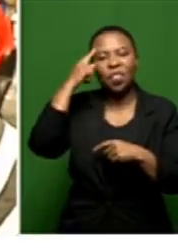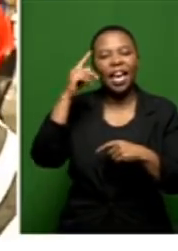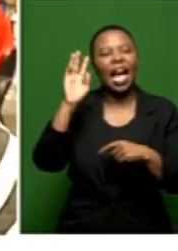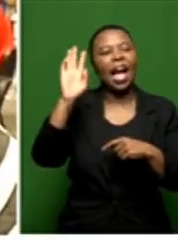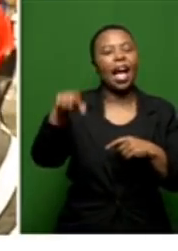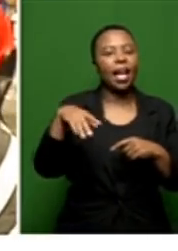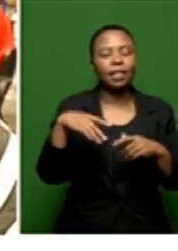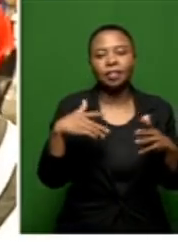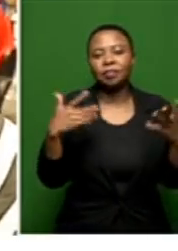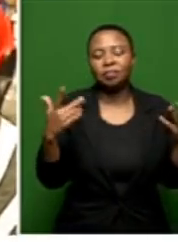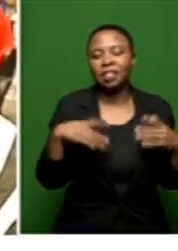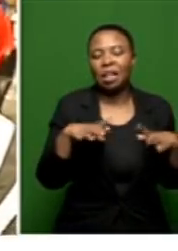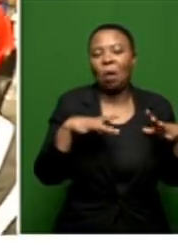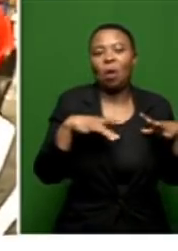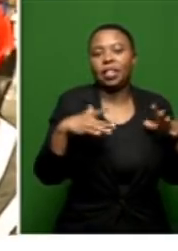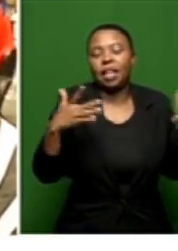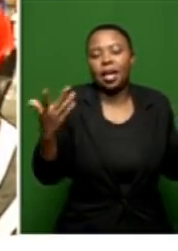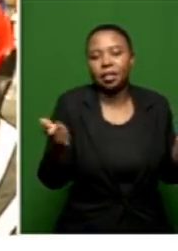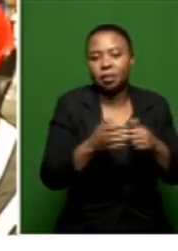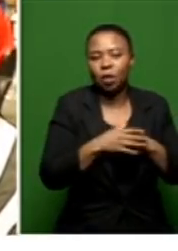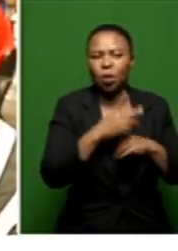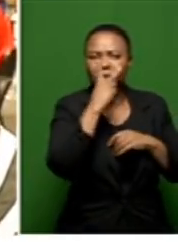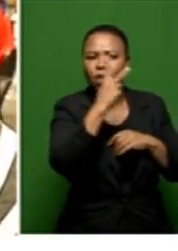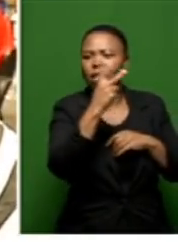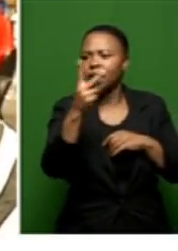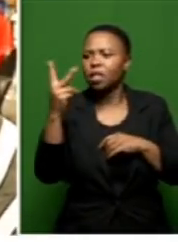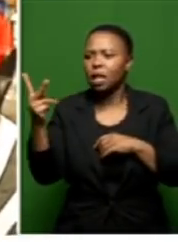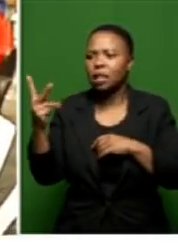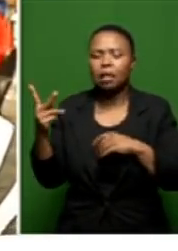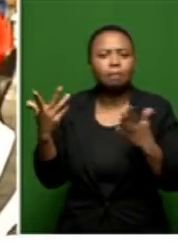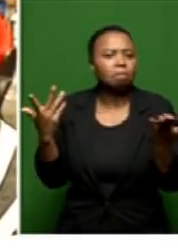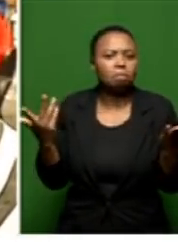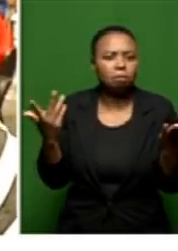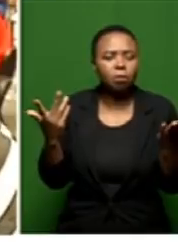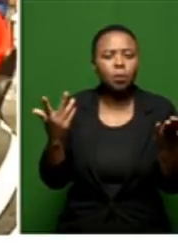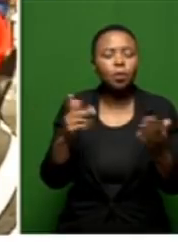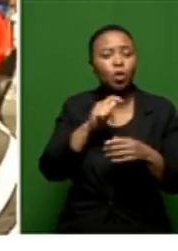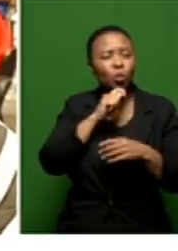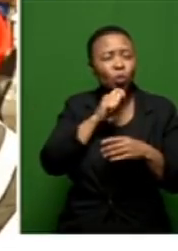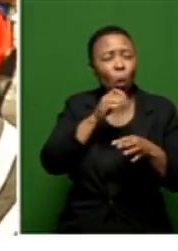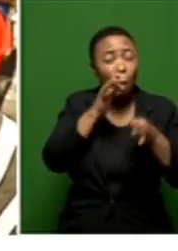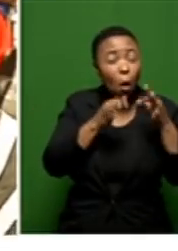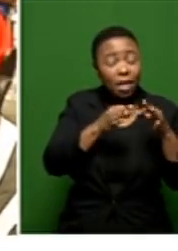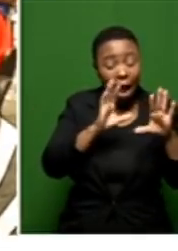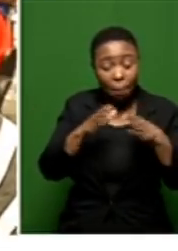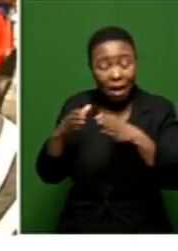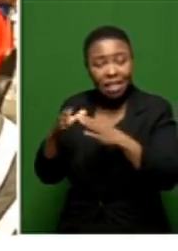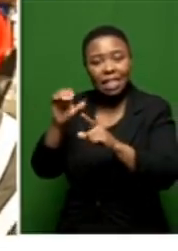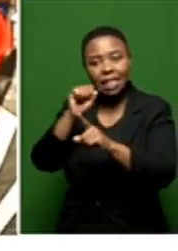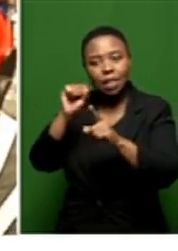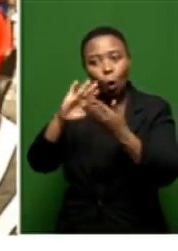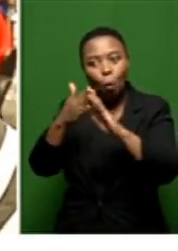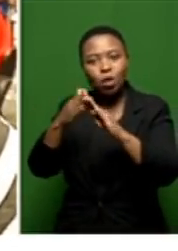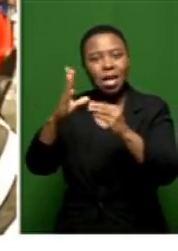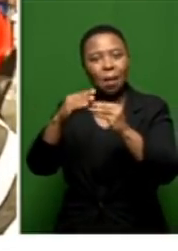would even argue, as a holiday. And we saw more civil society action than actual political party action. And I think that